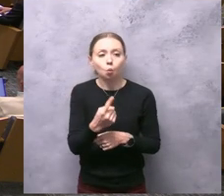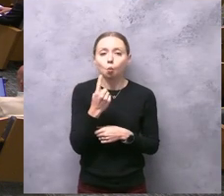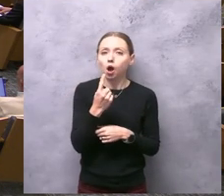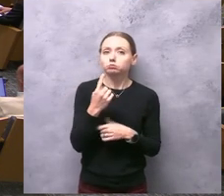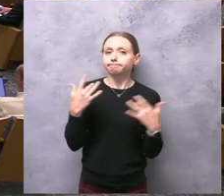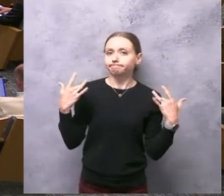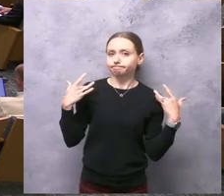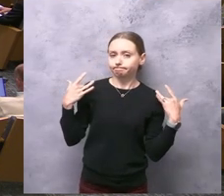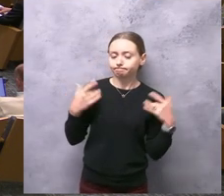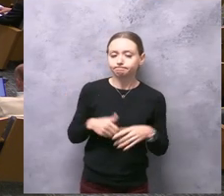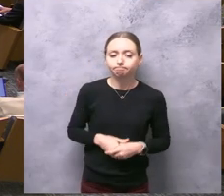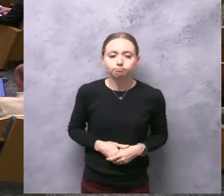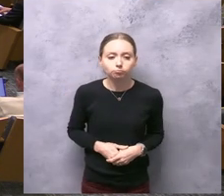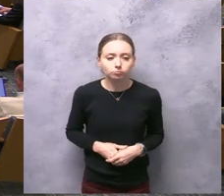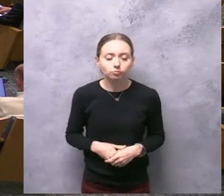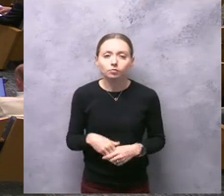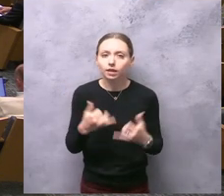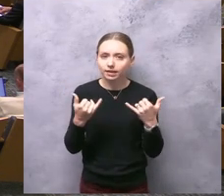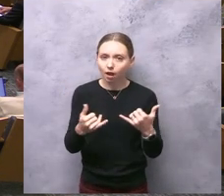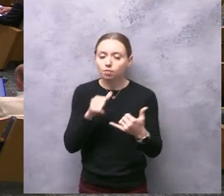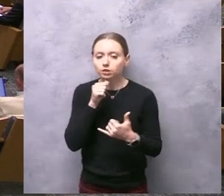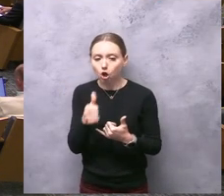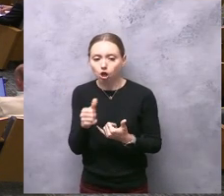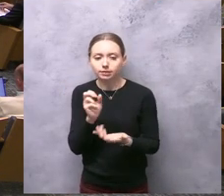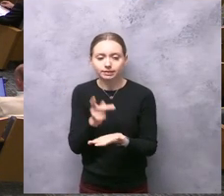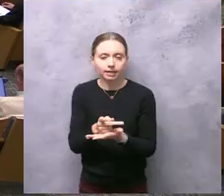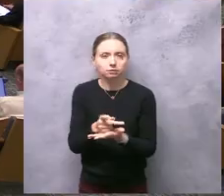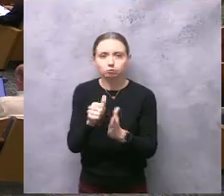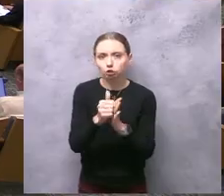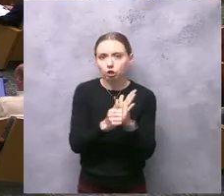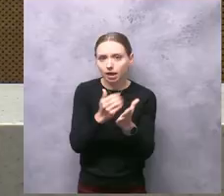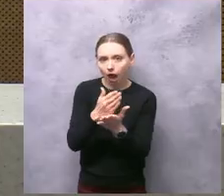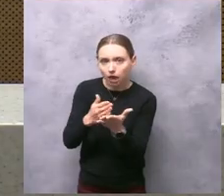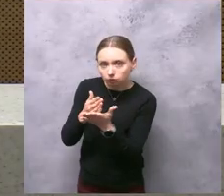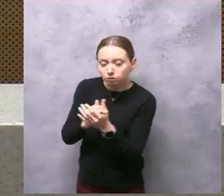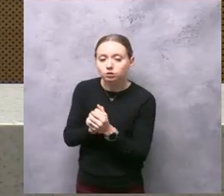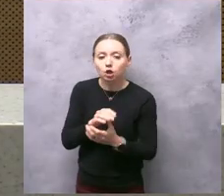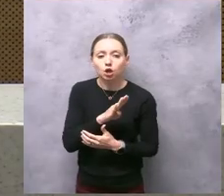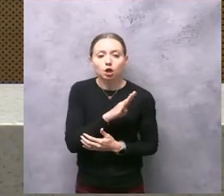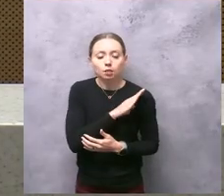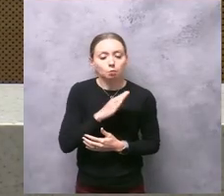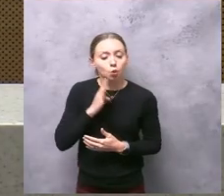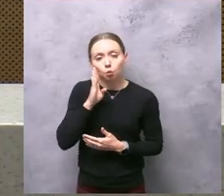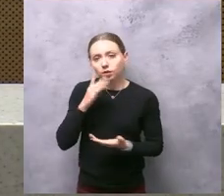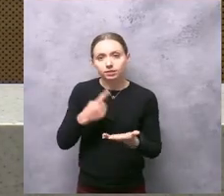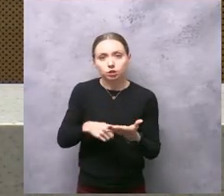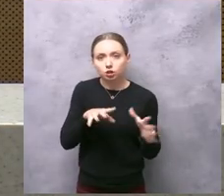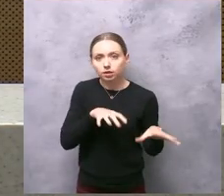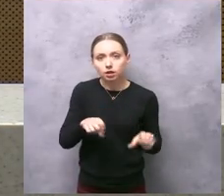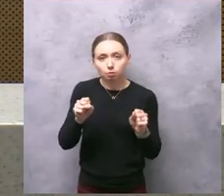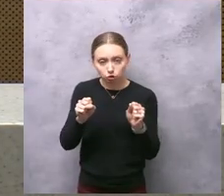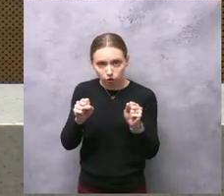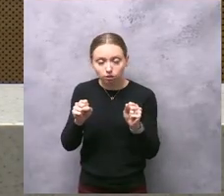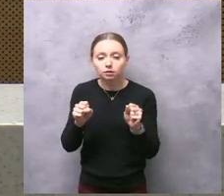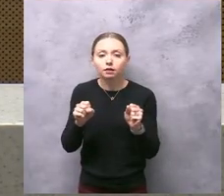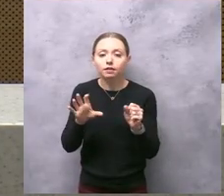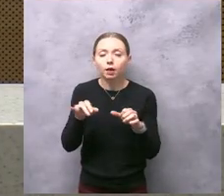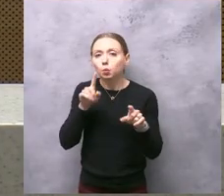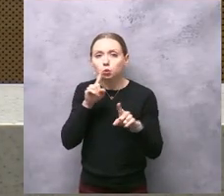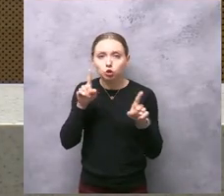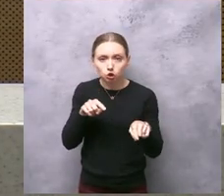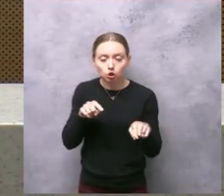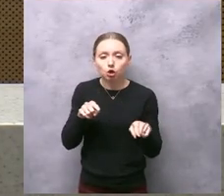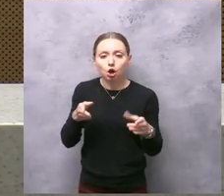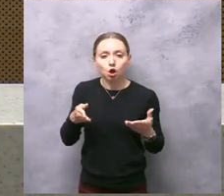We will now proceed with the non-consent agenda items. The board are considering the adoption of the order authorizing the assurance